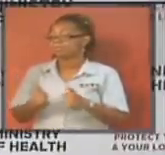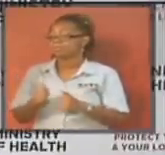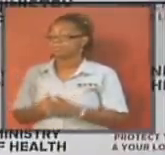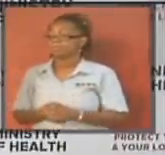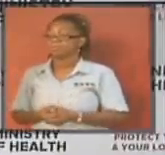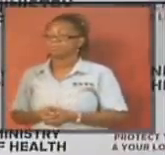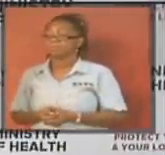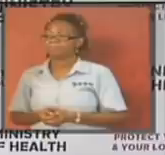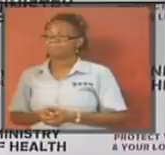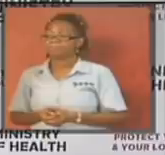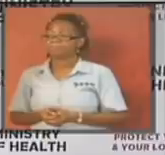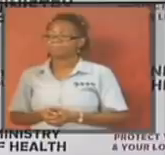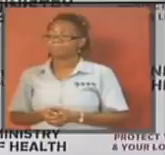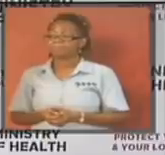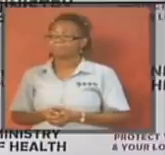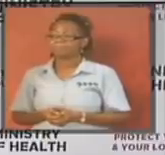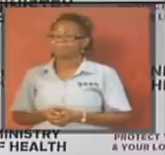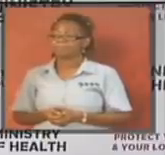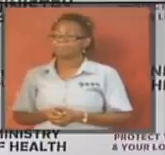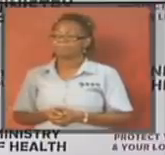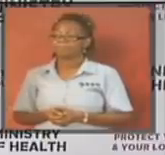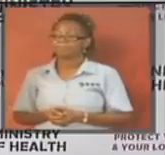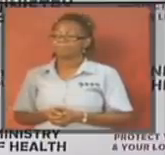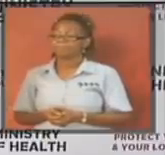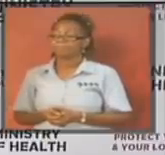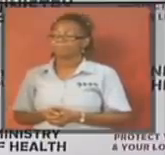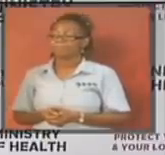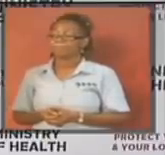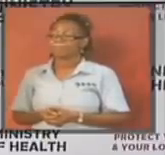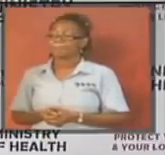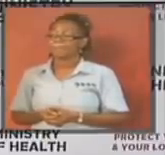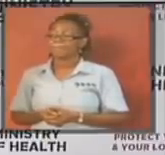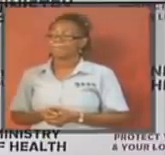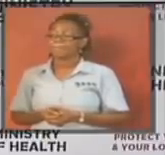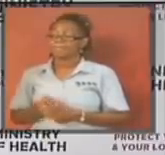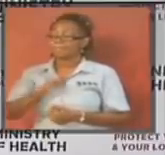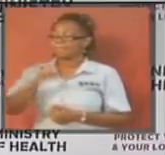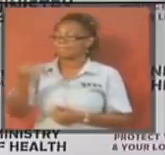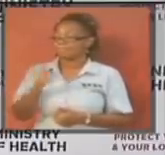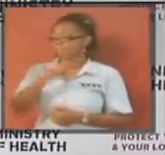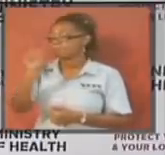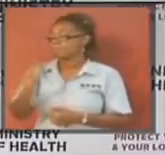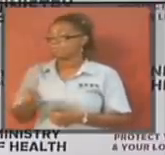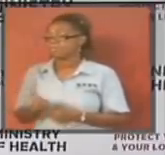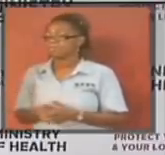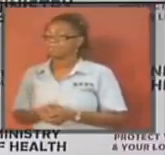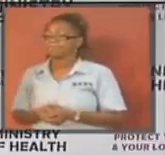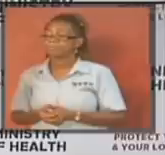Thank you very much, CMO. Guardian Media Limited, you are next.